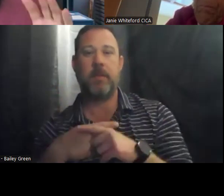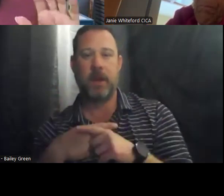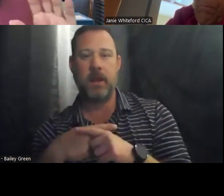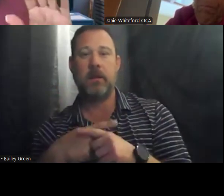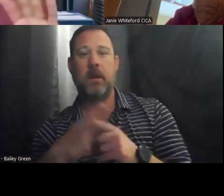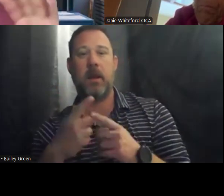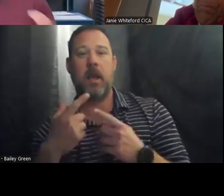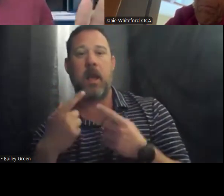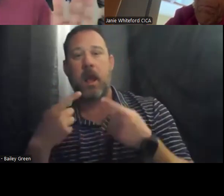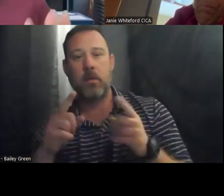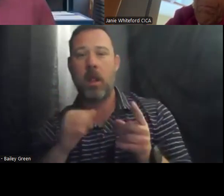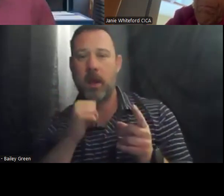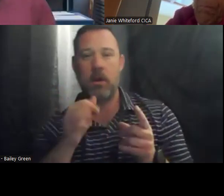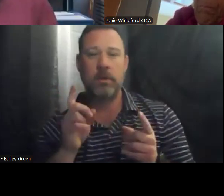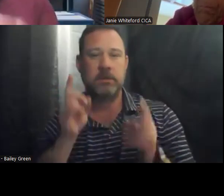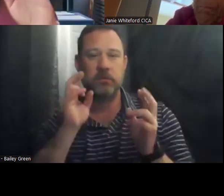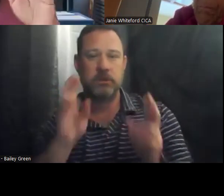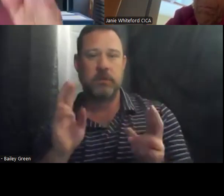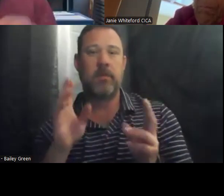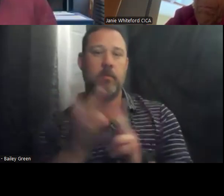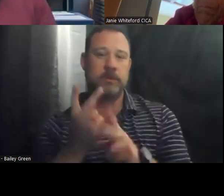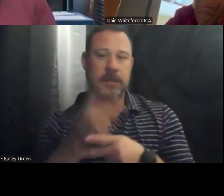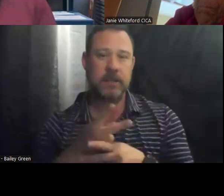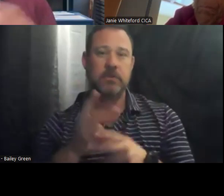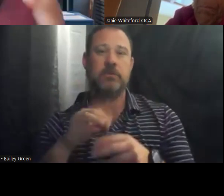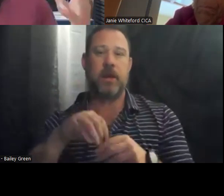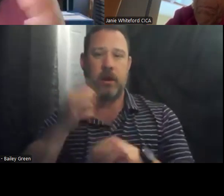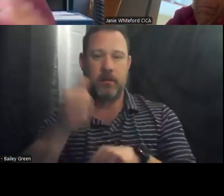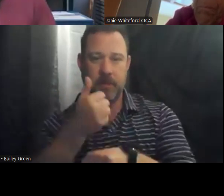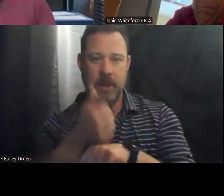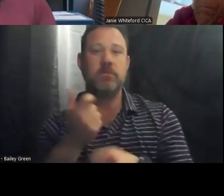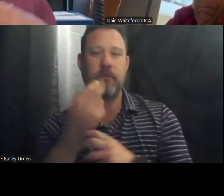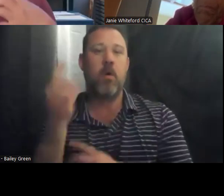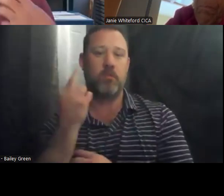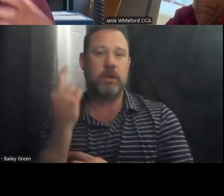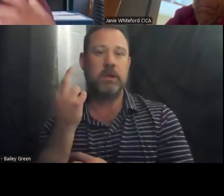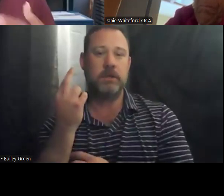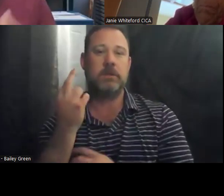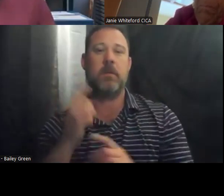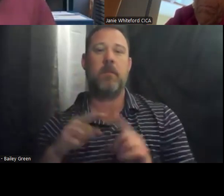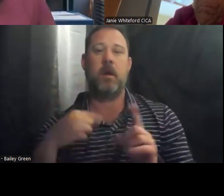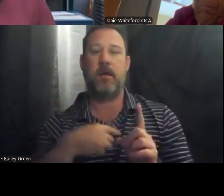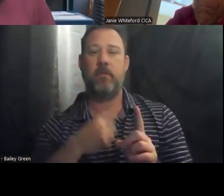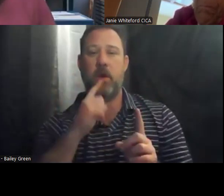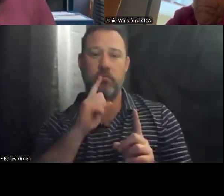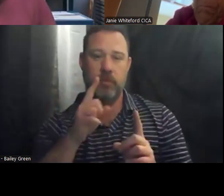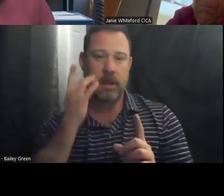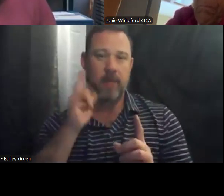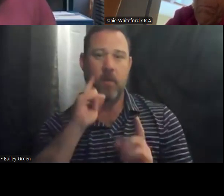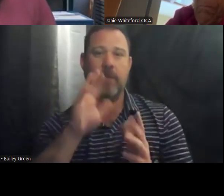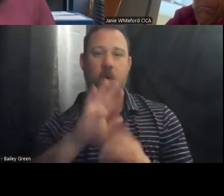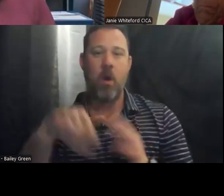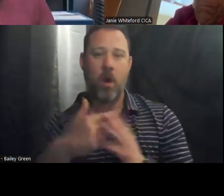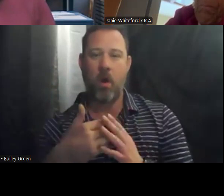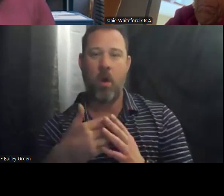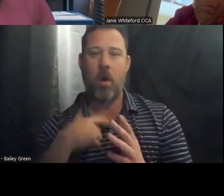while I don't disrespect the procedures that are in place, I know they're in there for a reason. If we are really a California for all,